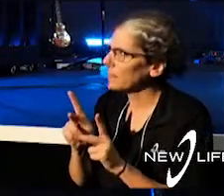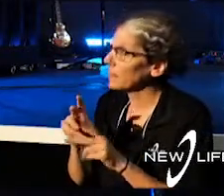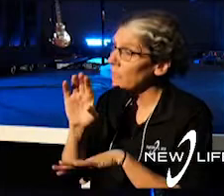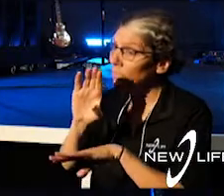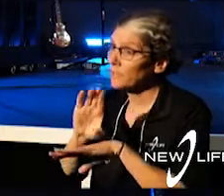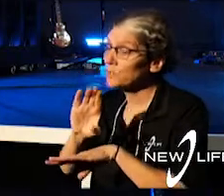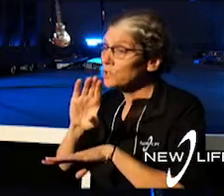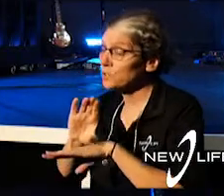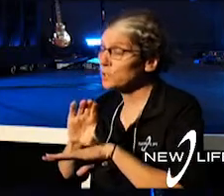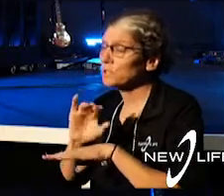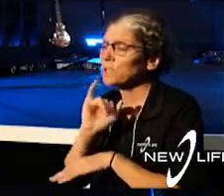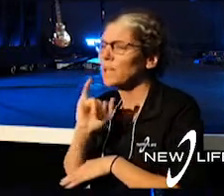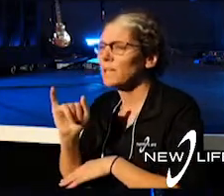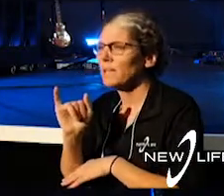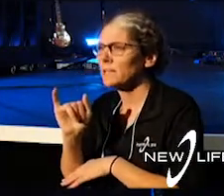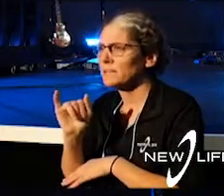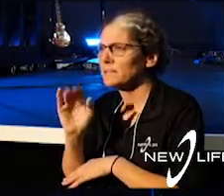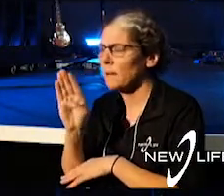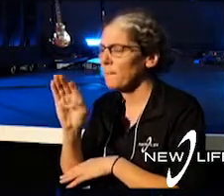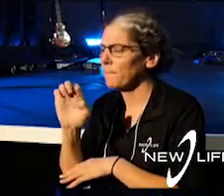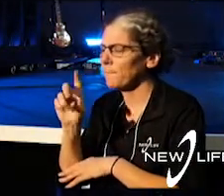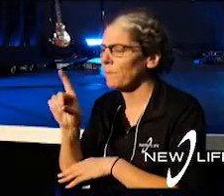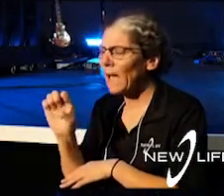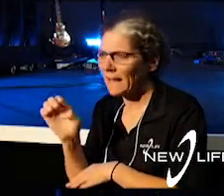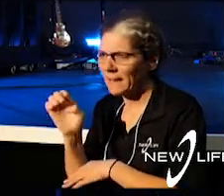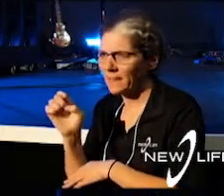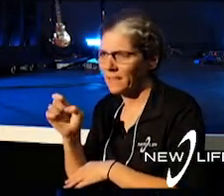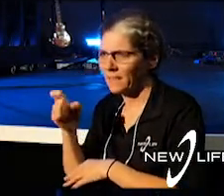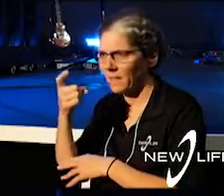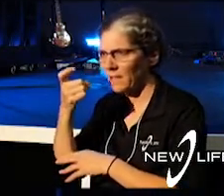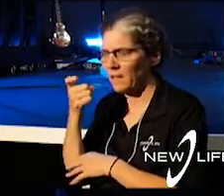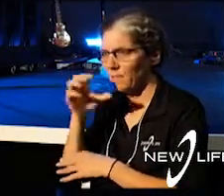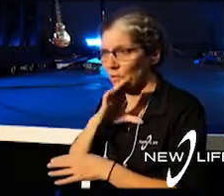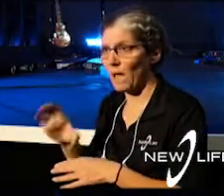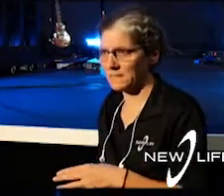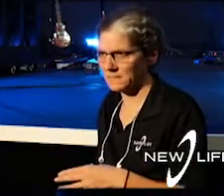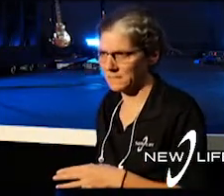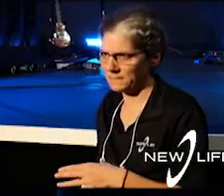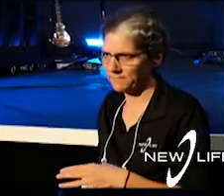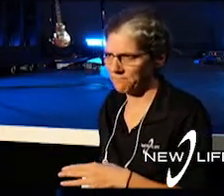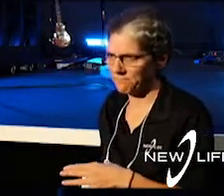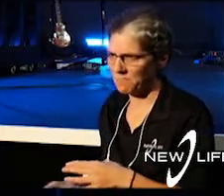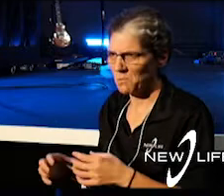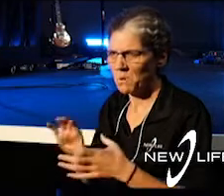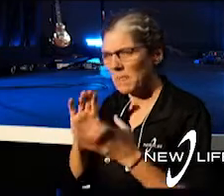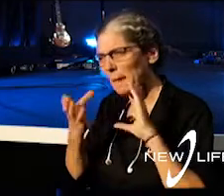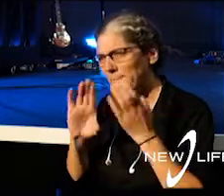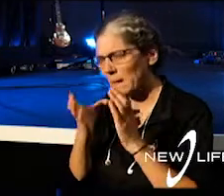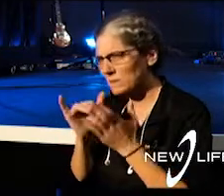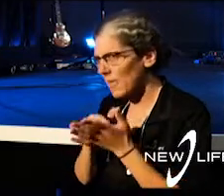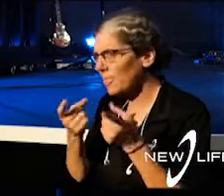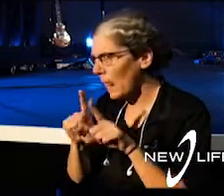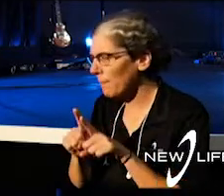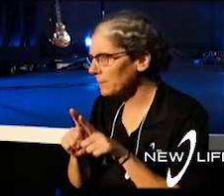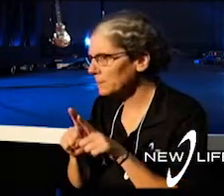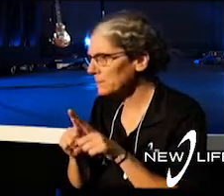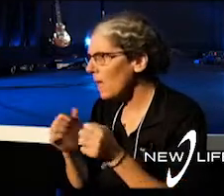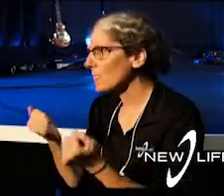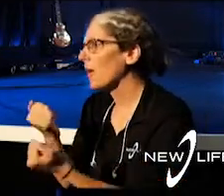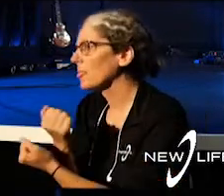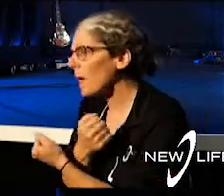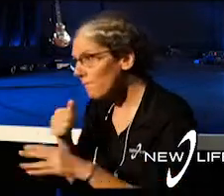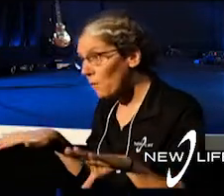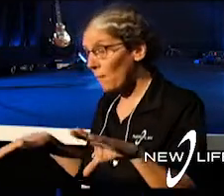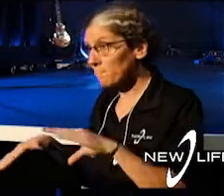church is called the bride of Christ. There are many times in the Bible where the love of a marriage